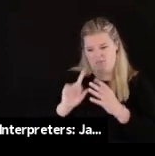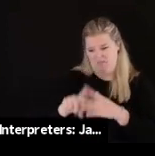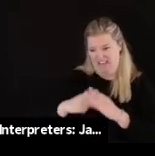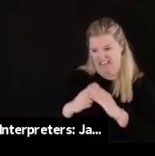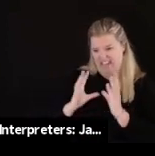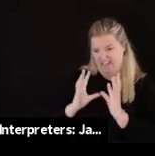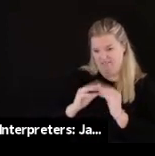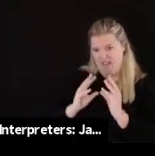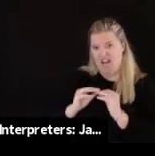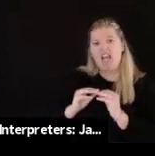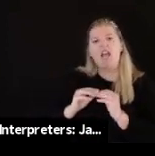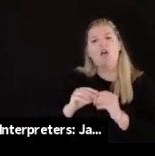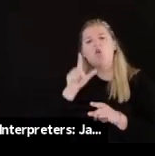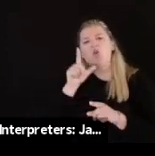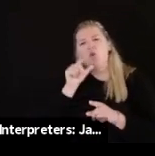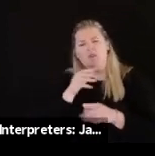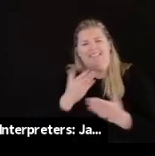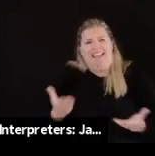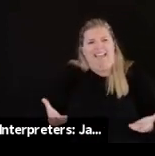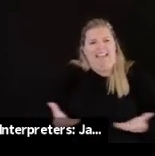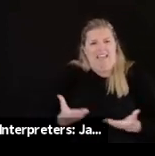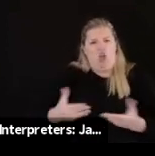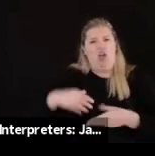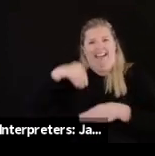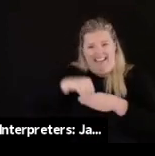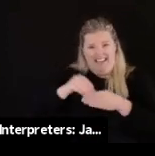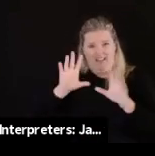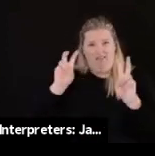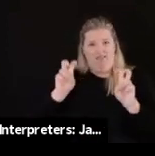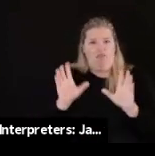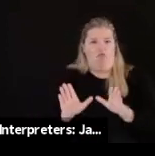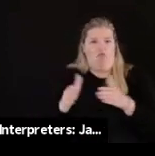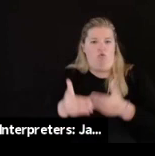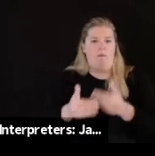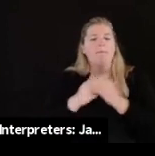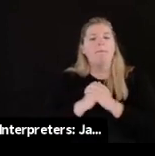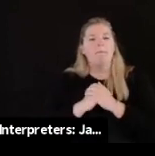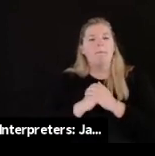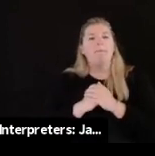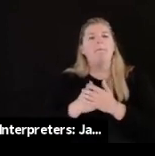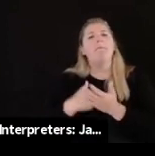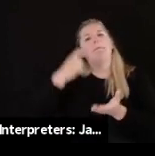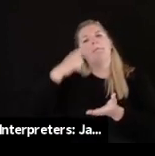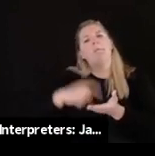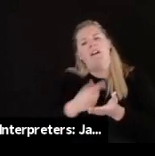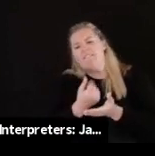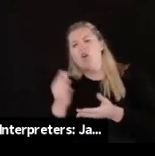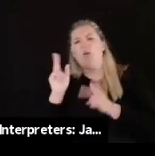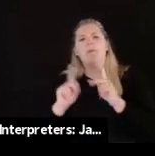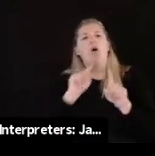who is in the virtual room, right? So who's with us today? And we noticed that there were several people across the